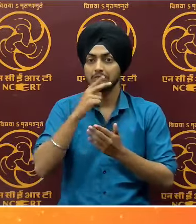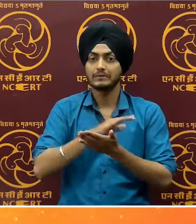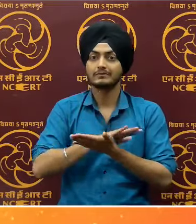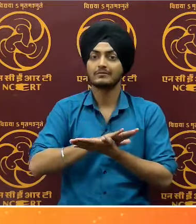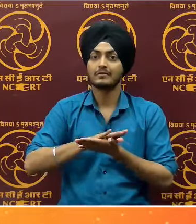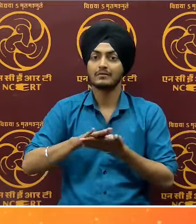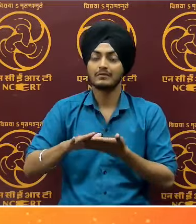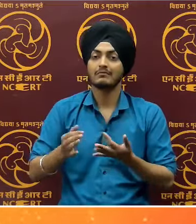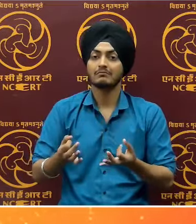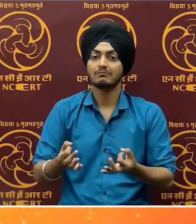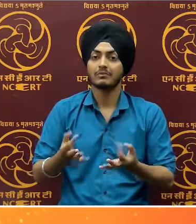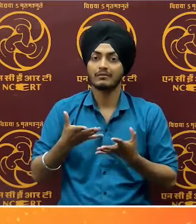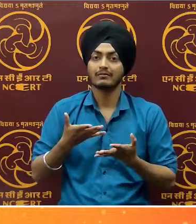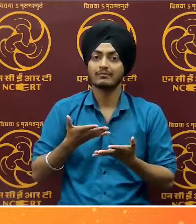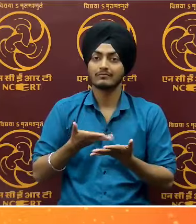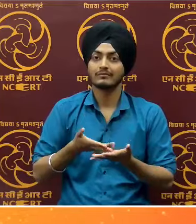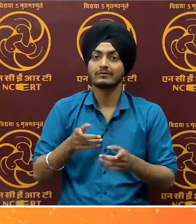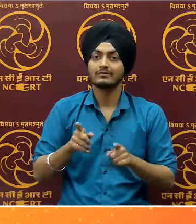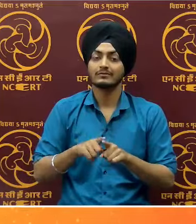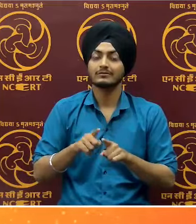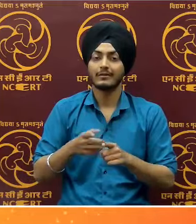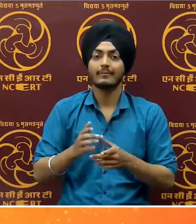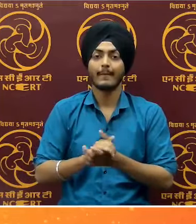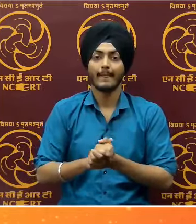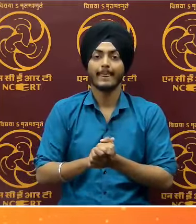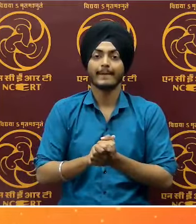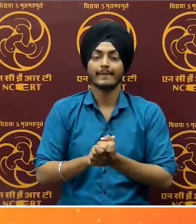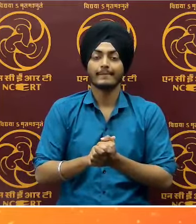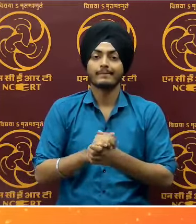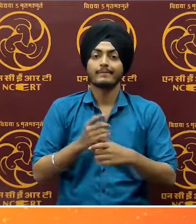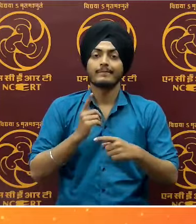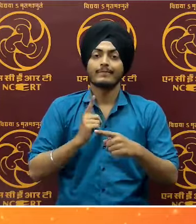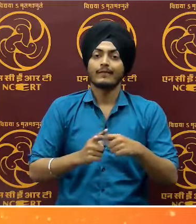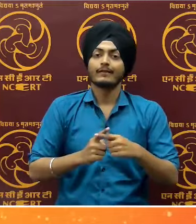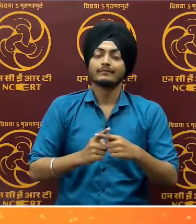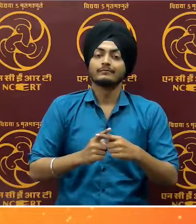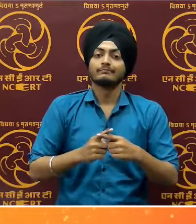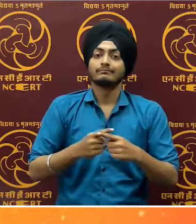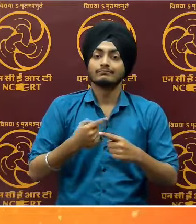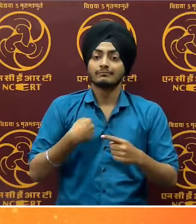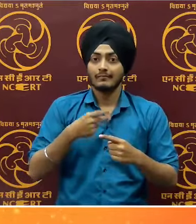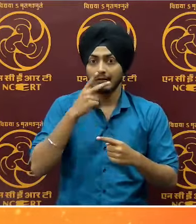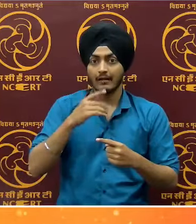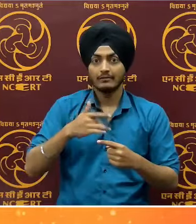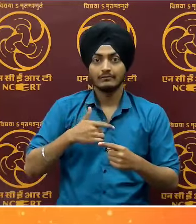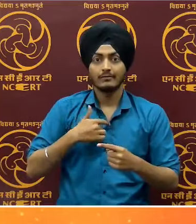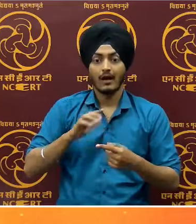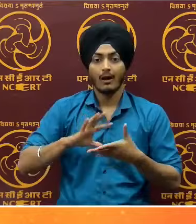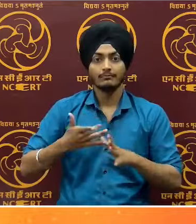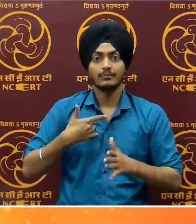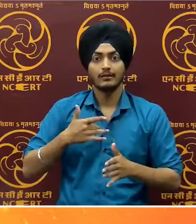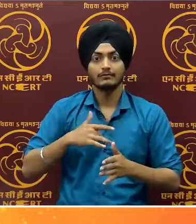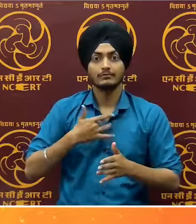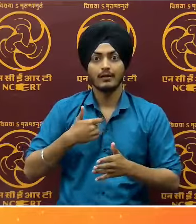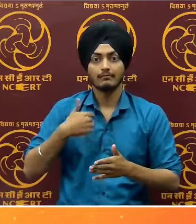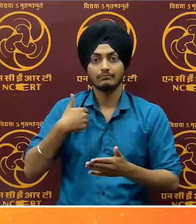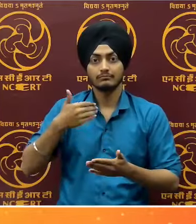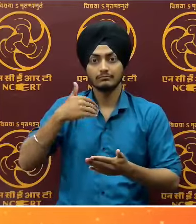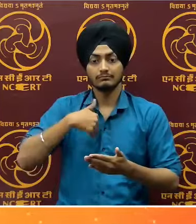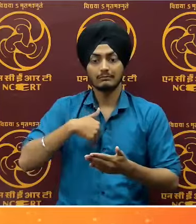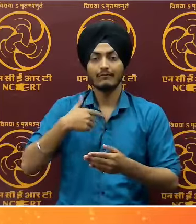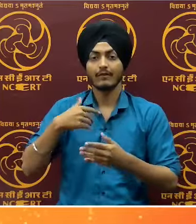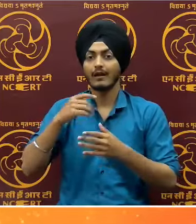very optimum manner, and we can become a self-reliant village. So, when the villages of